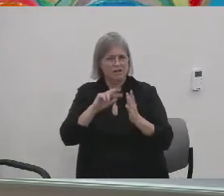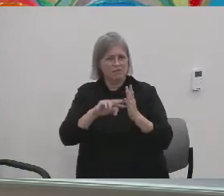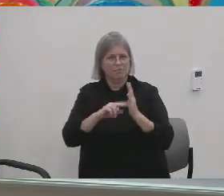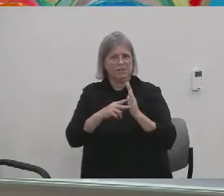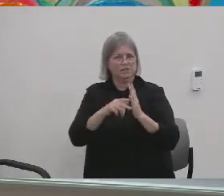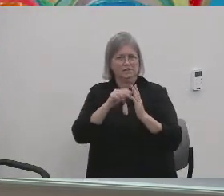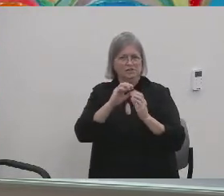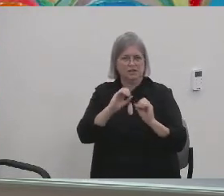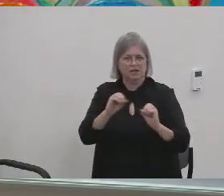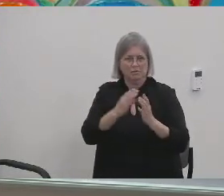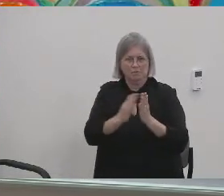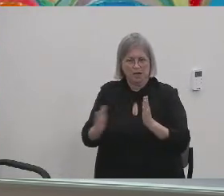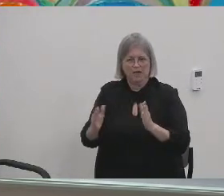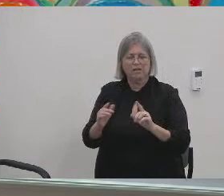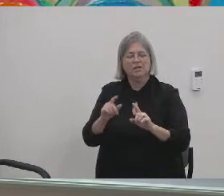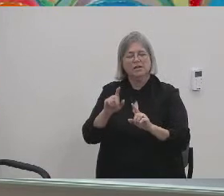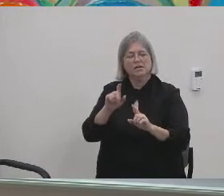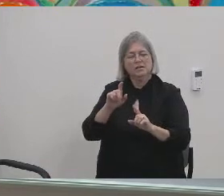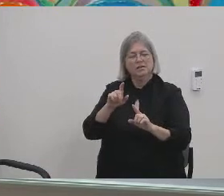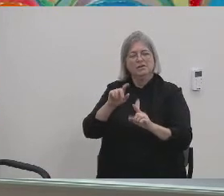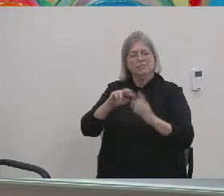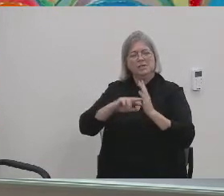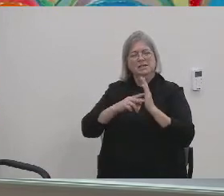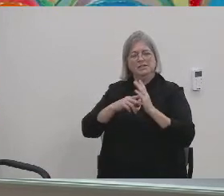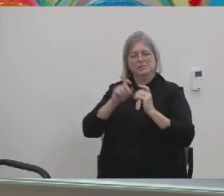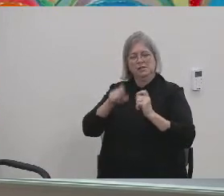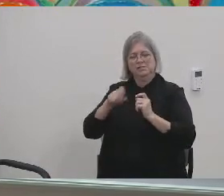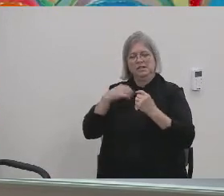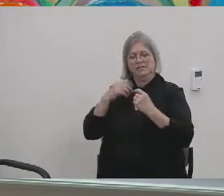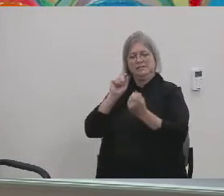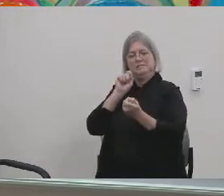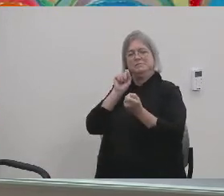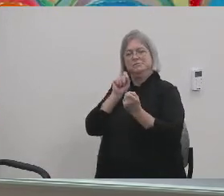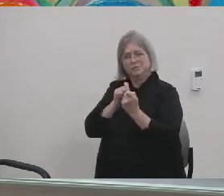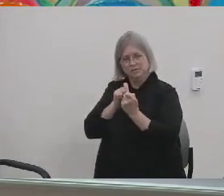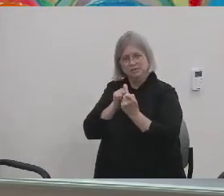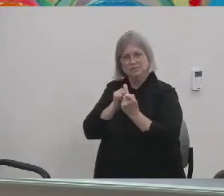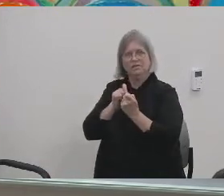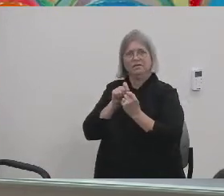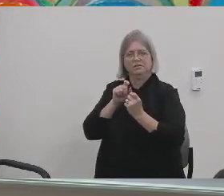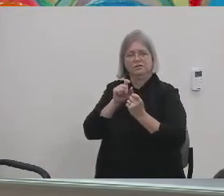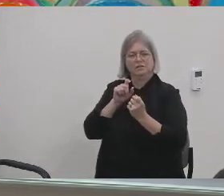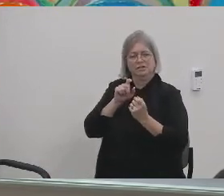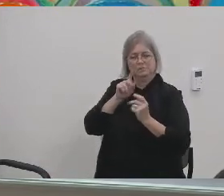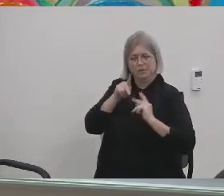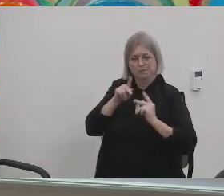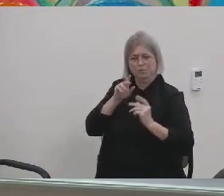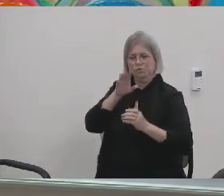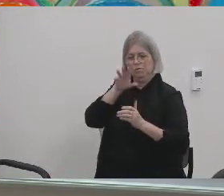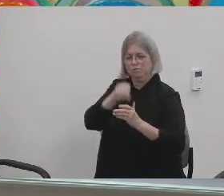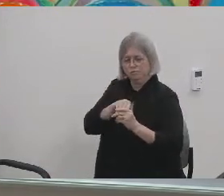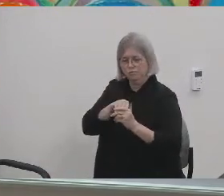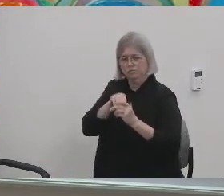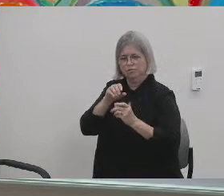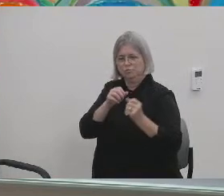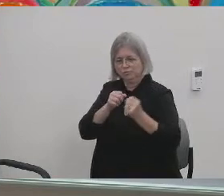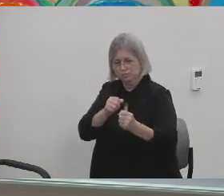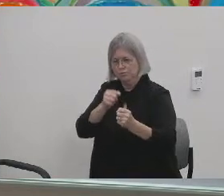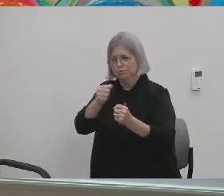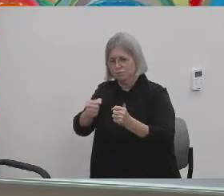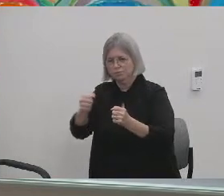it needs to be precise, and we need to get people in place who will be very specifically able to help a teacher